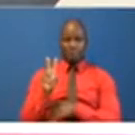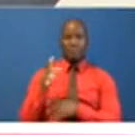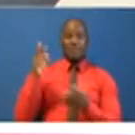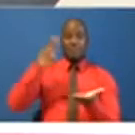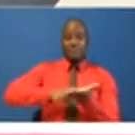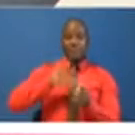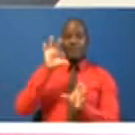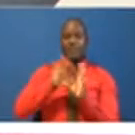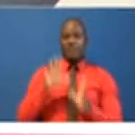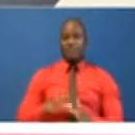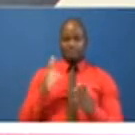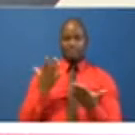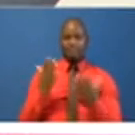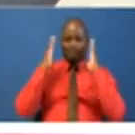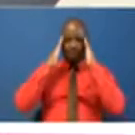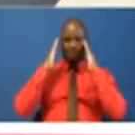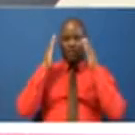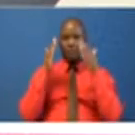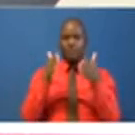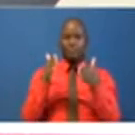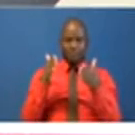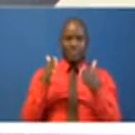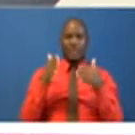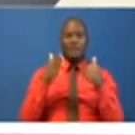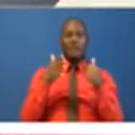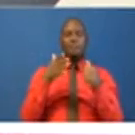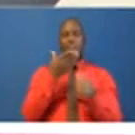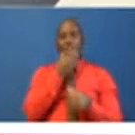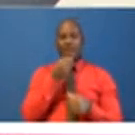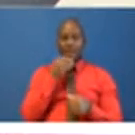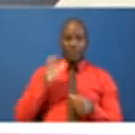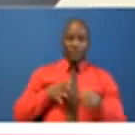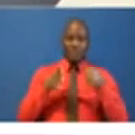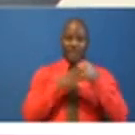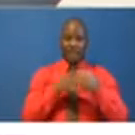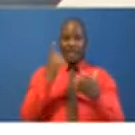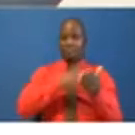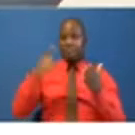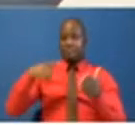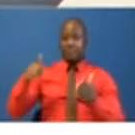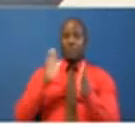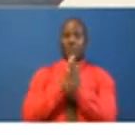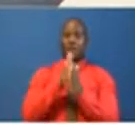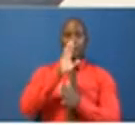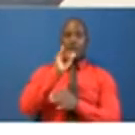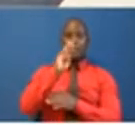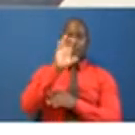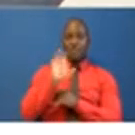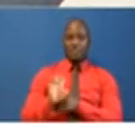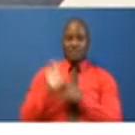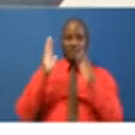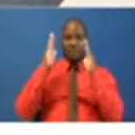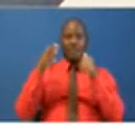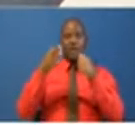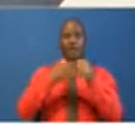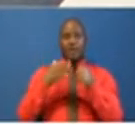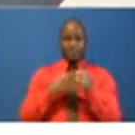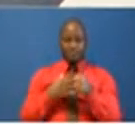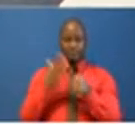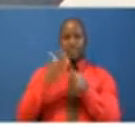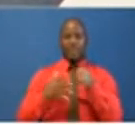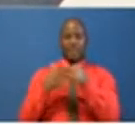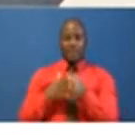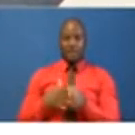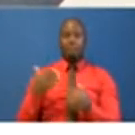registered voters will pay keen attention as the nine men and women that have been cleared by the ibc to vie in that august 9th poll put